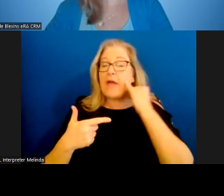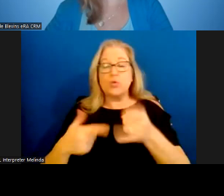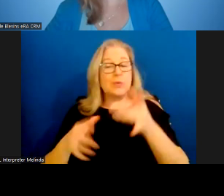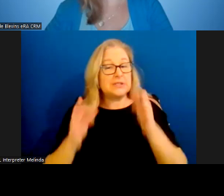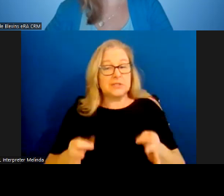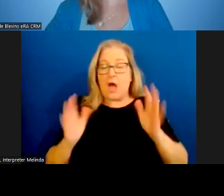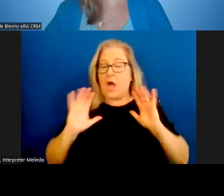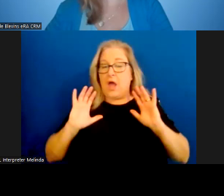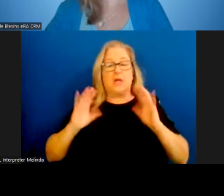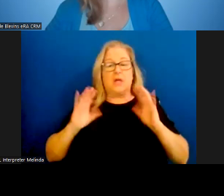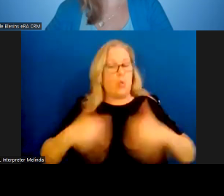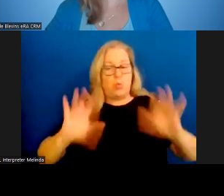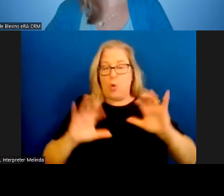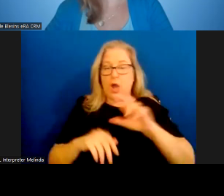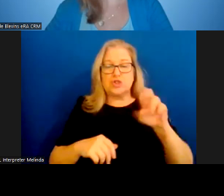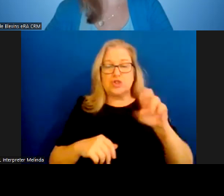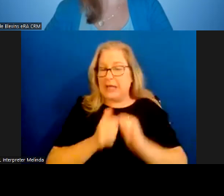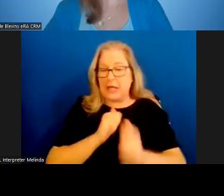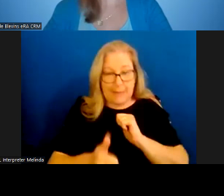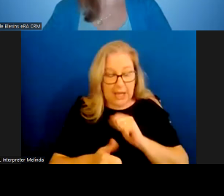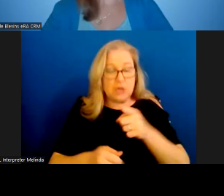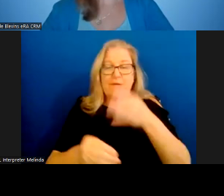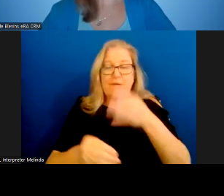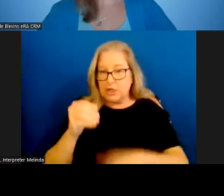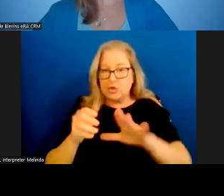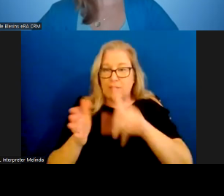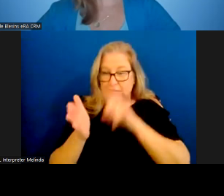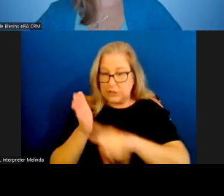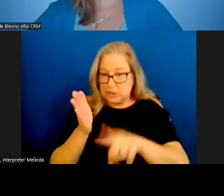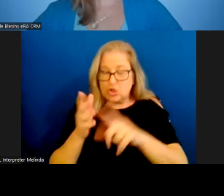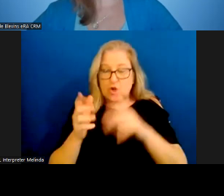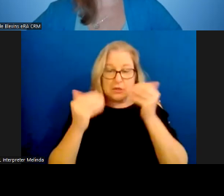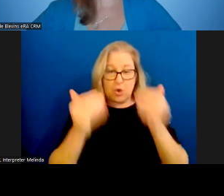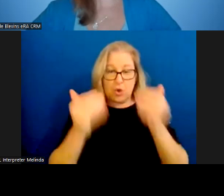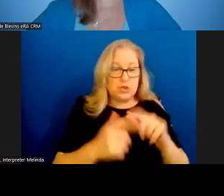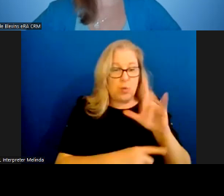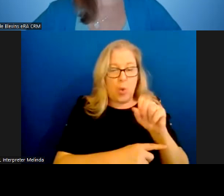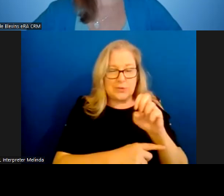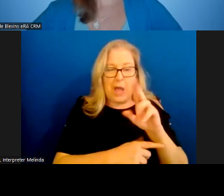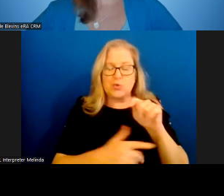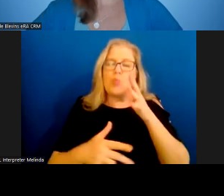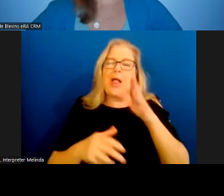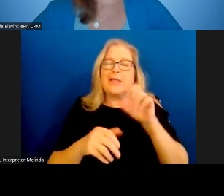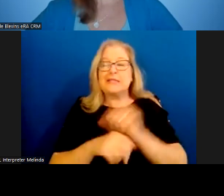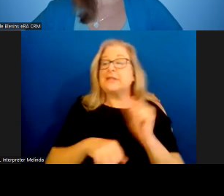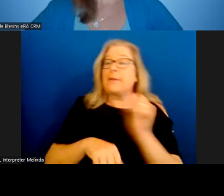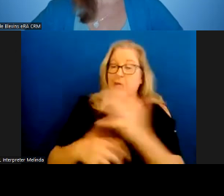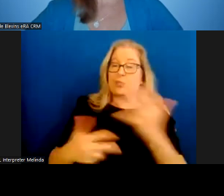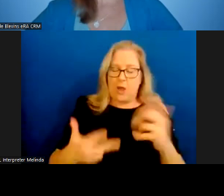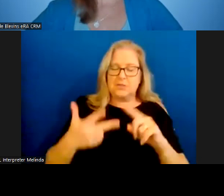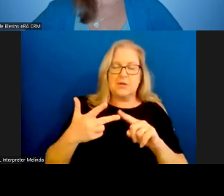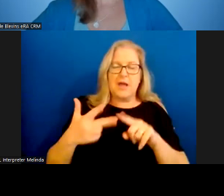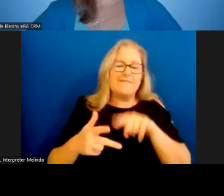to recompete and your grant is done, you've completed your research and you go into closeout, you will submit a final RPPR.